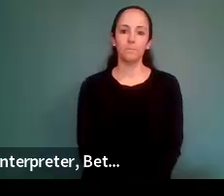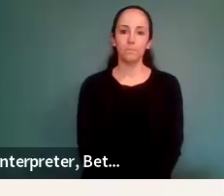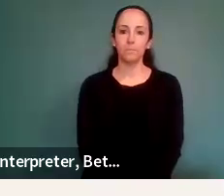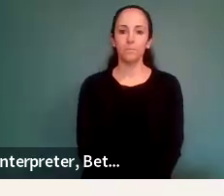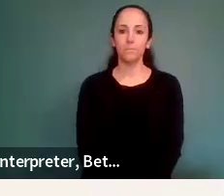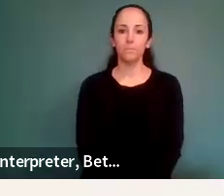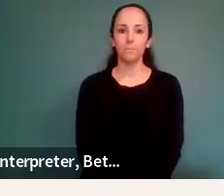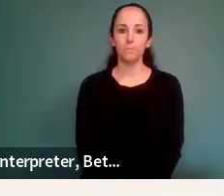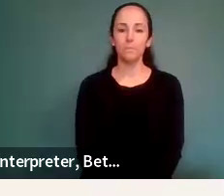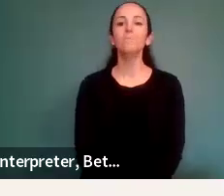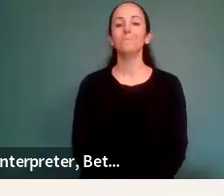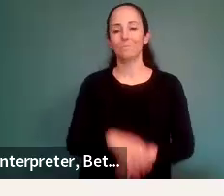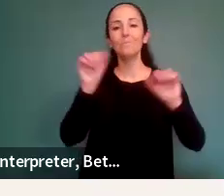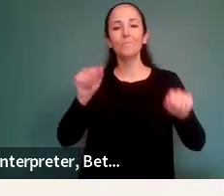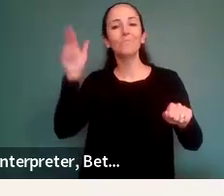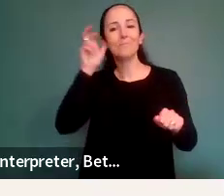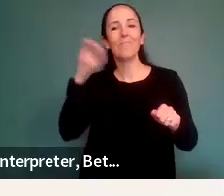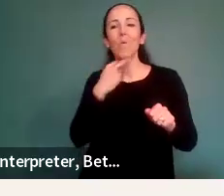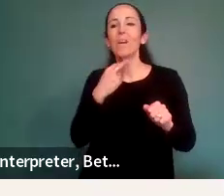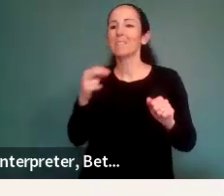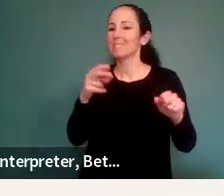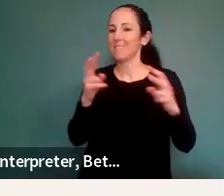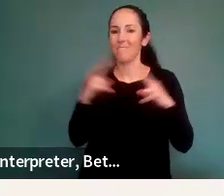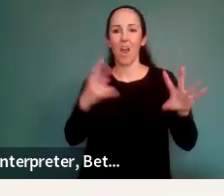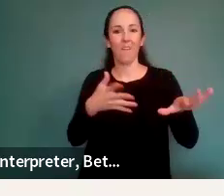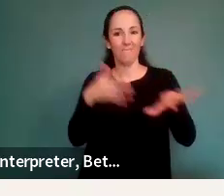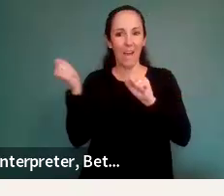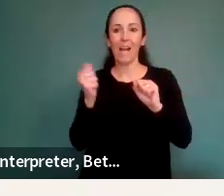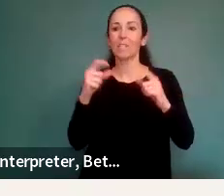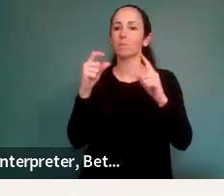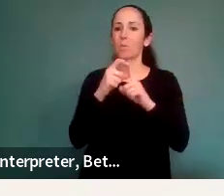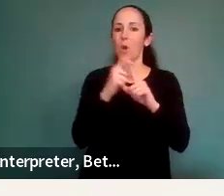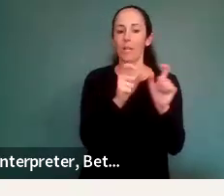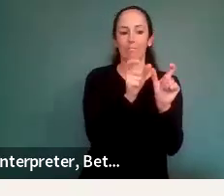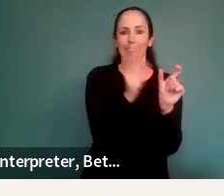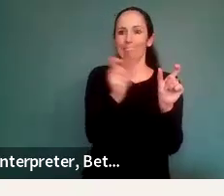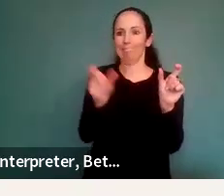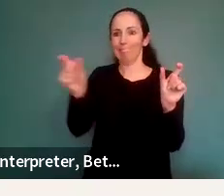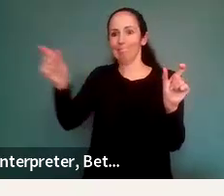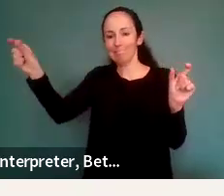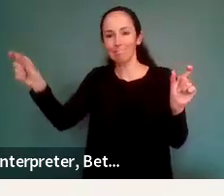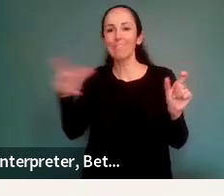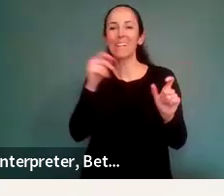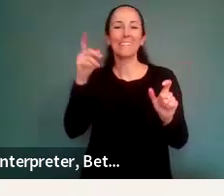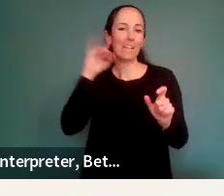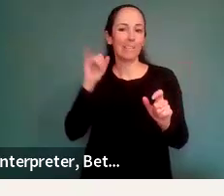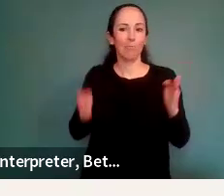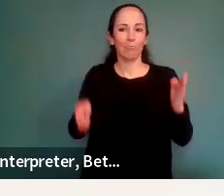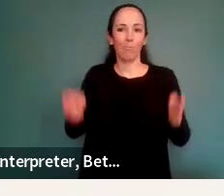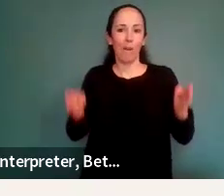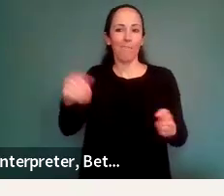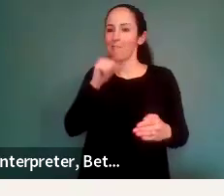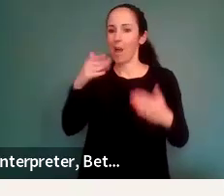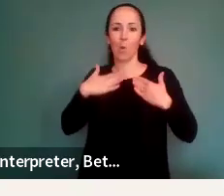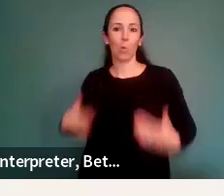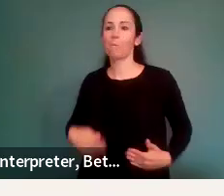Thumbnail video selected. Screen sharing meeting controls. You have started screen share. Press F6 to So as you're, if you can hear,